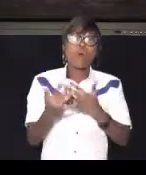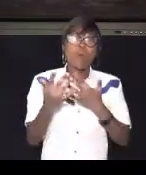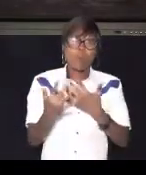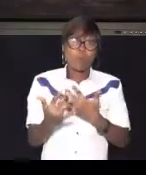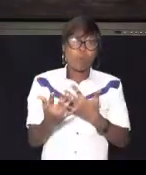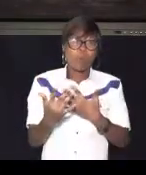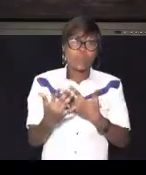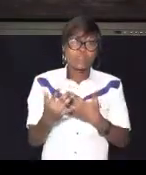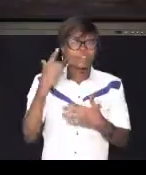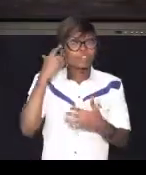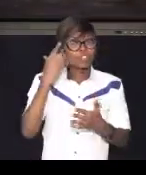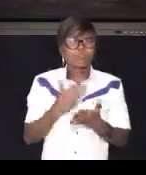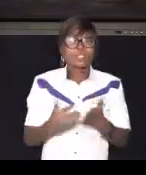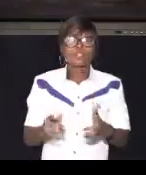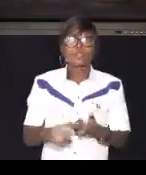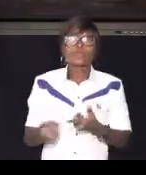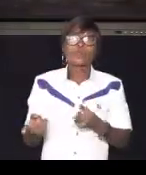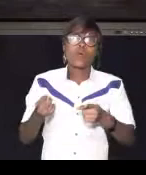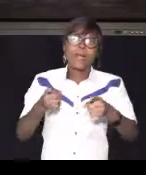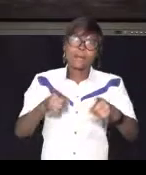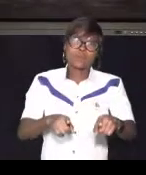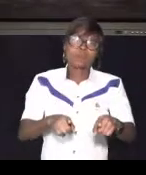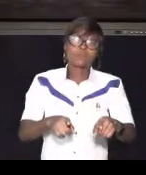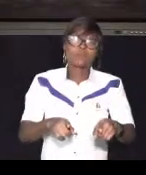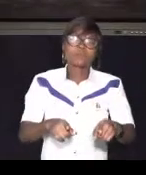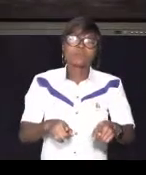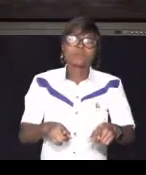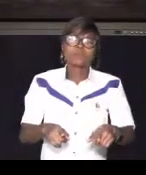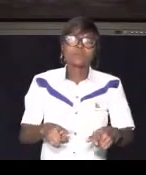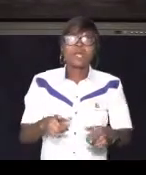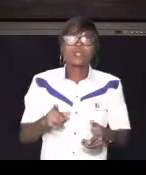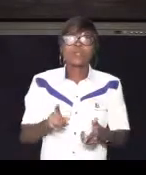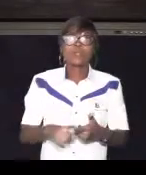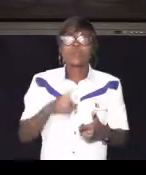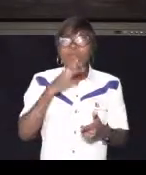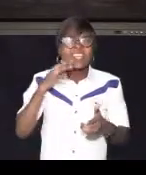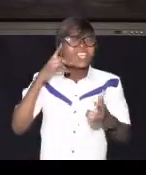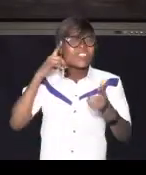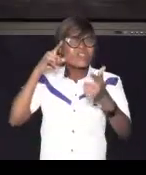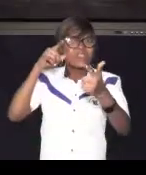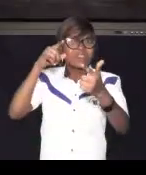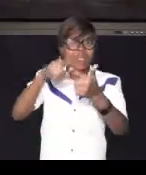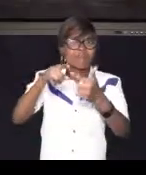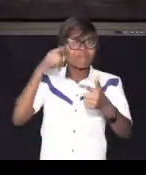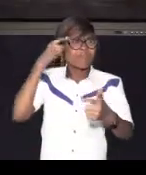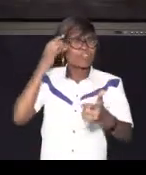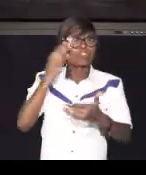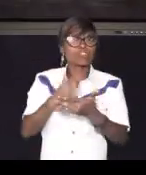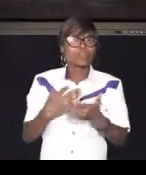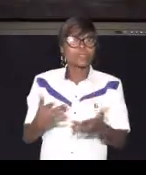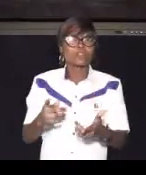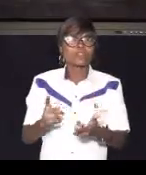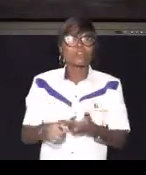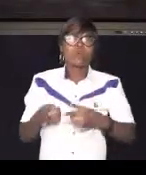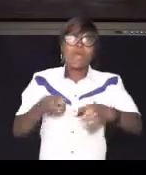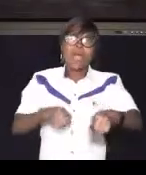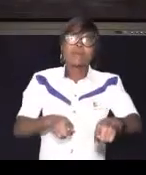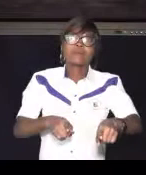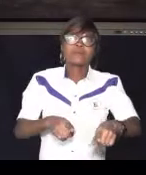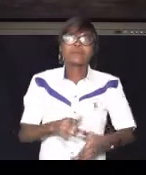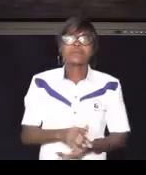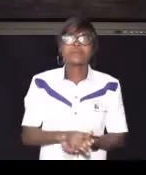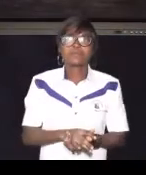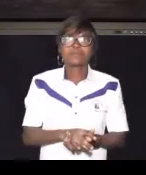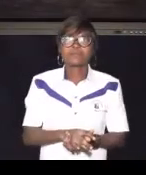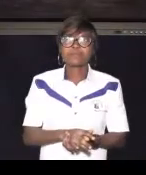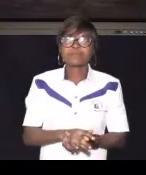thing to happen. A feeling of expectation and desire for a particular thing to